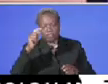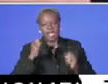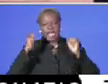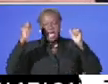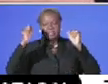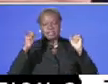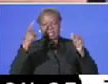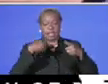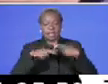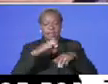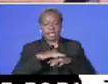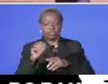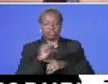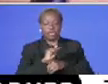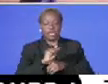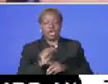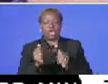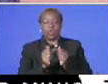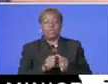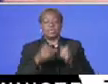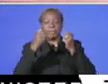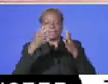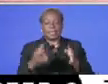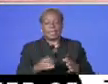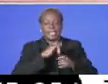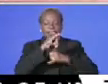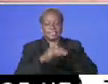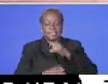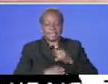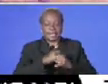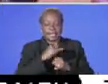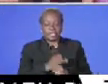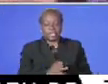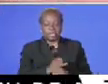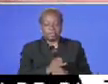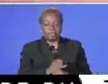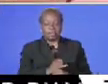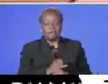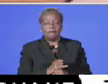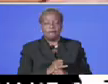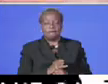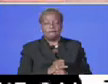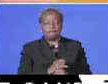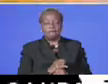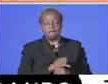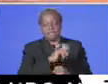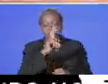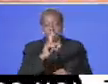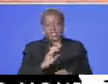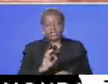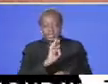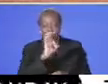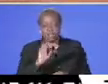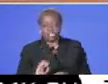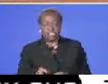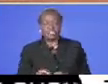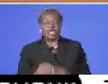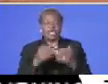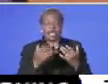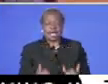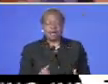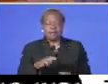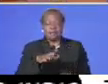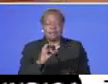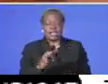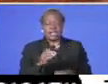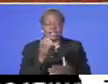train. With many international sporting organizations now scrambling to find safe havens to complete their seasons, the